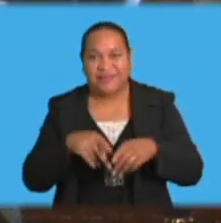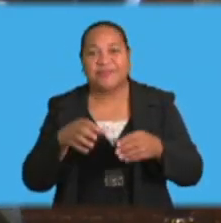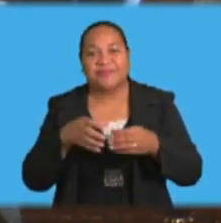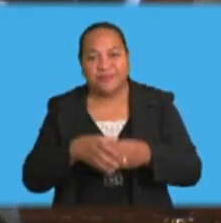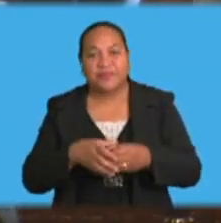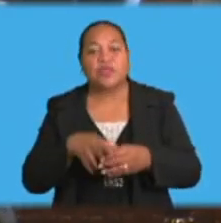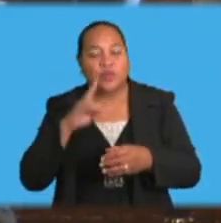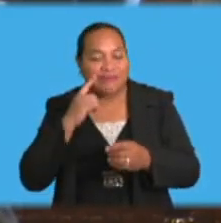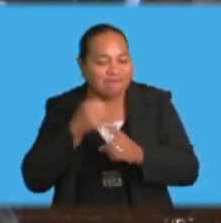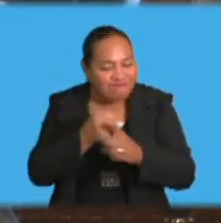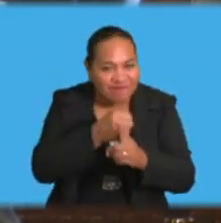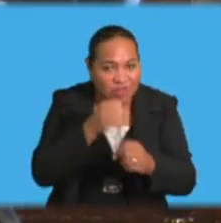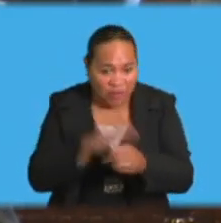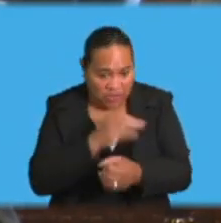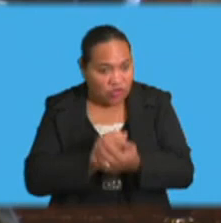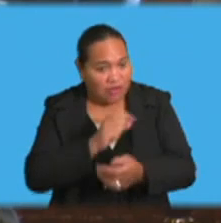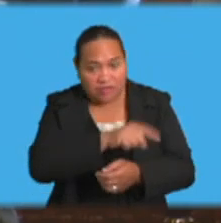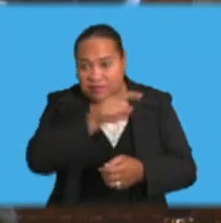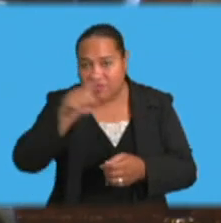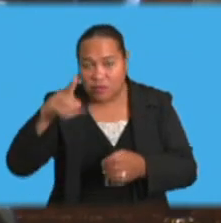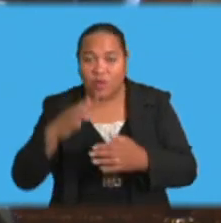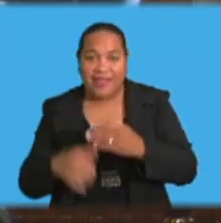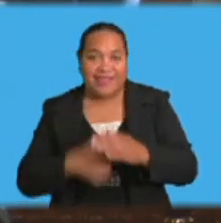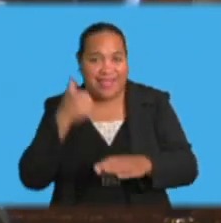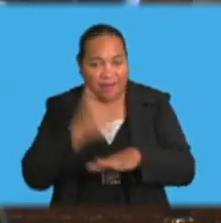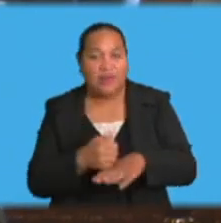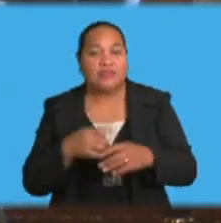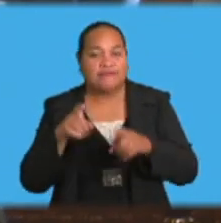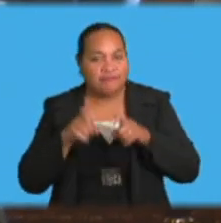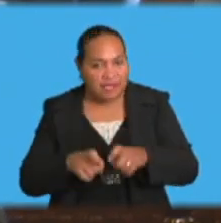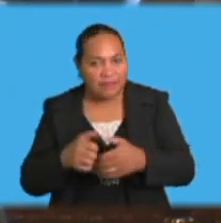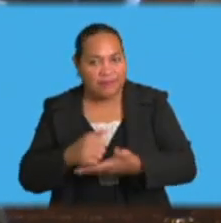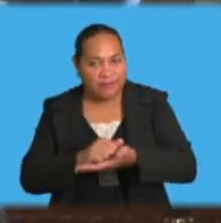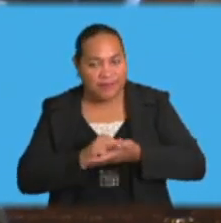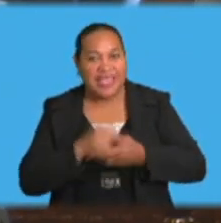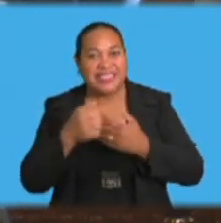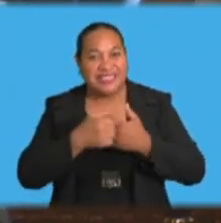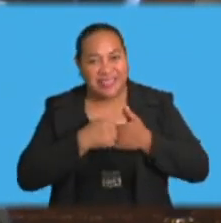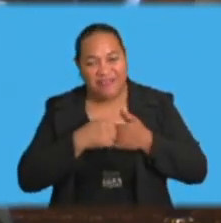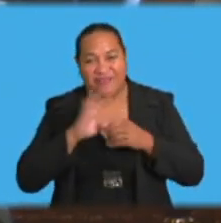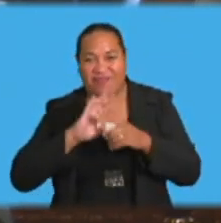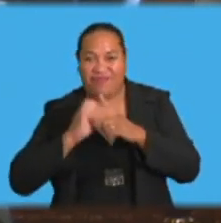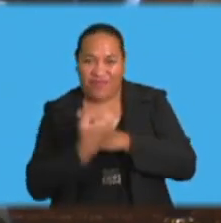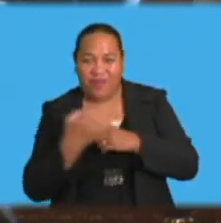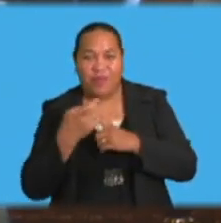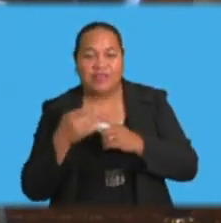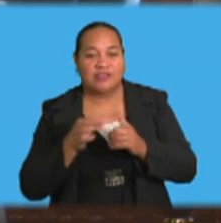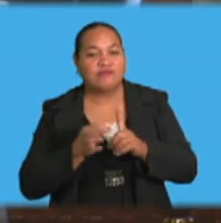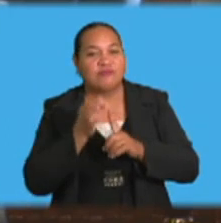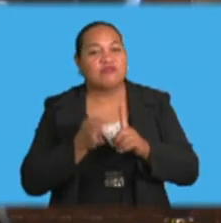to ensure that enterprises establish and maintain a safe and healthy work environment, enhancing the quality of working life